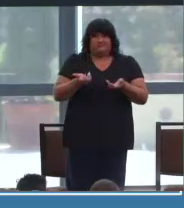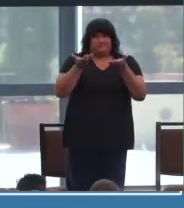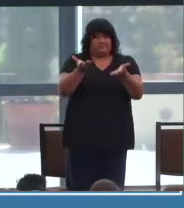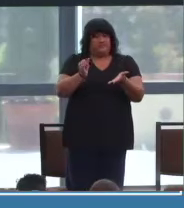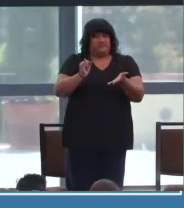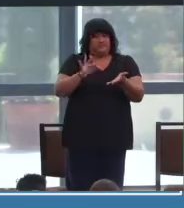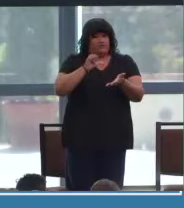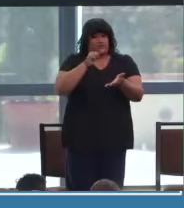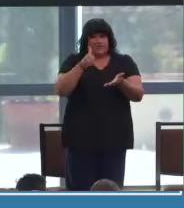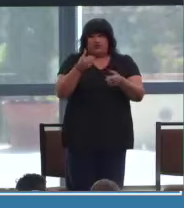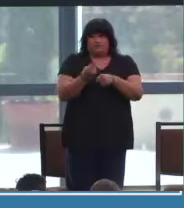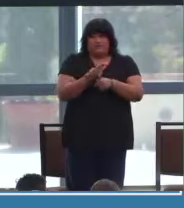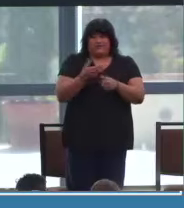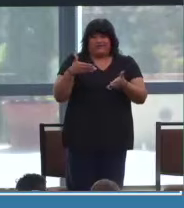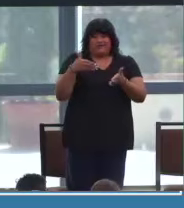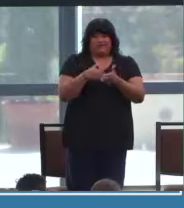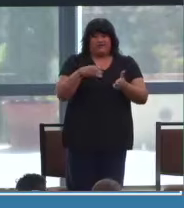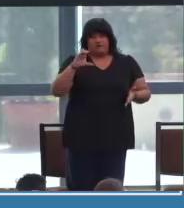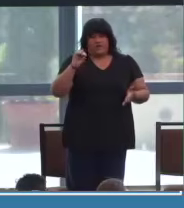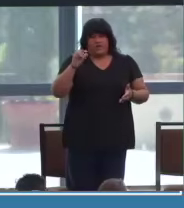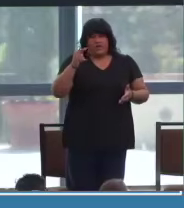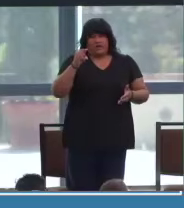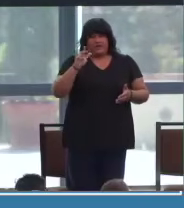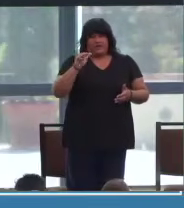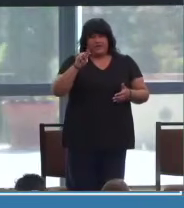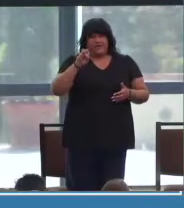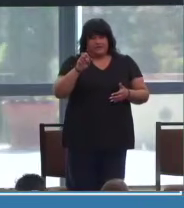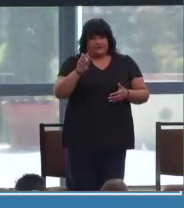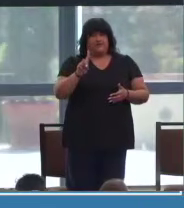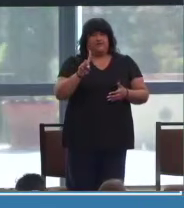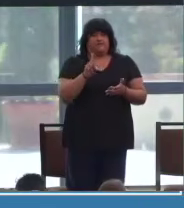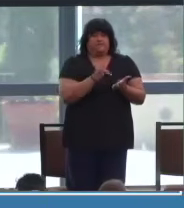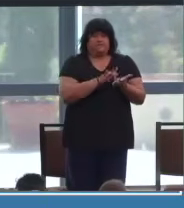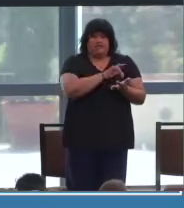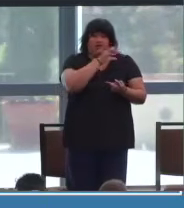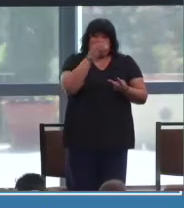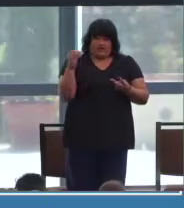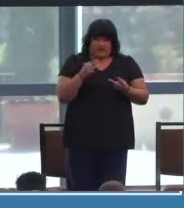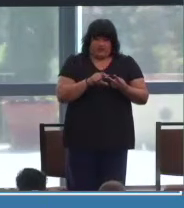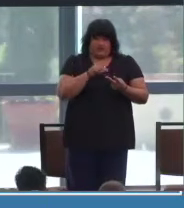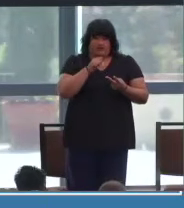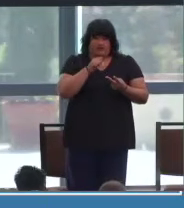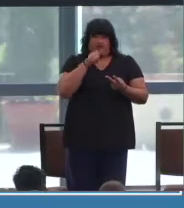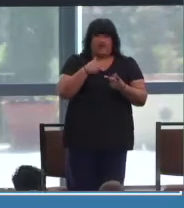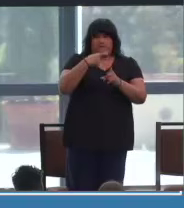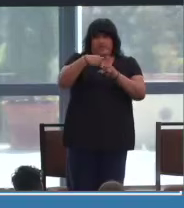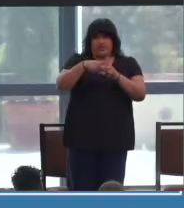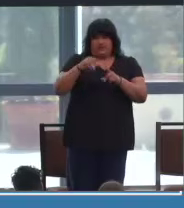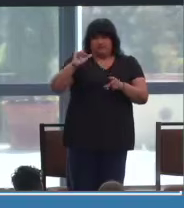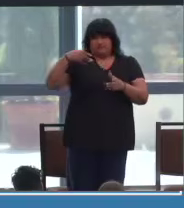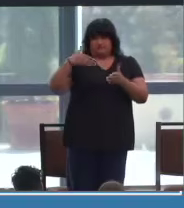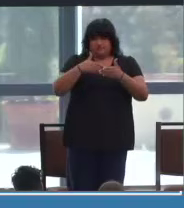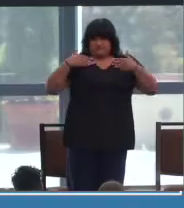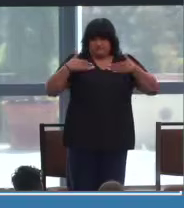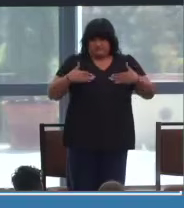currently anticoagulated and you have positive antibodies. Now, in some patients, maybe